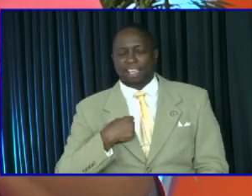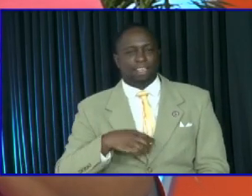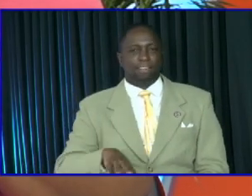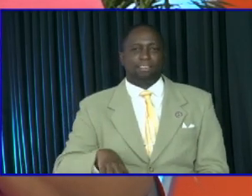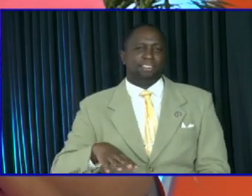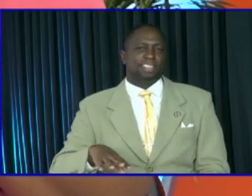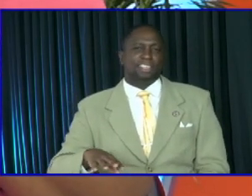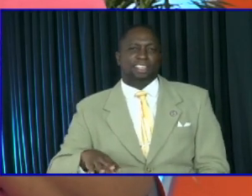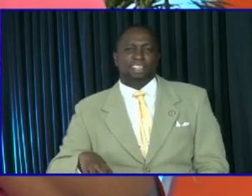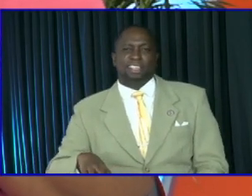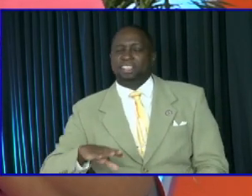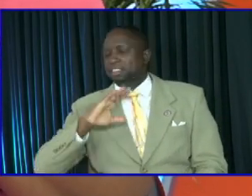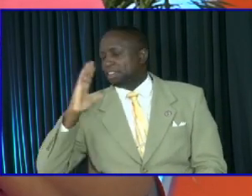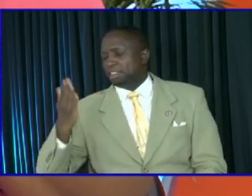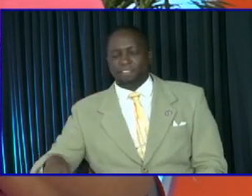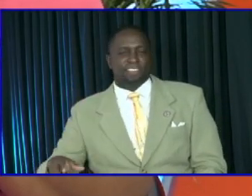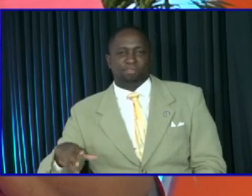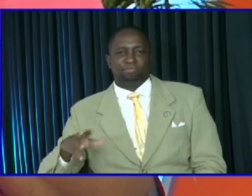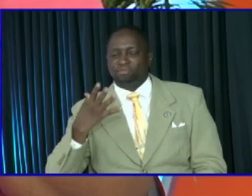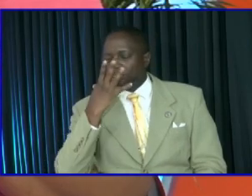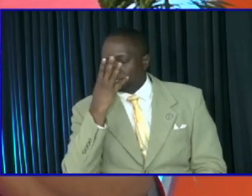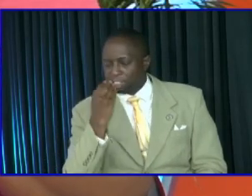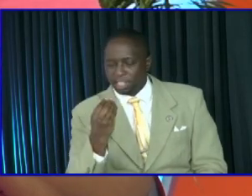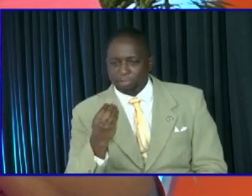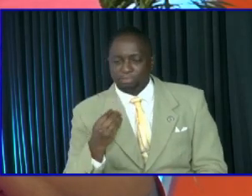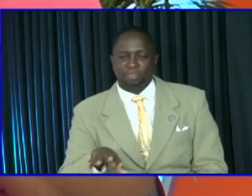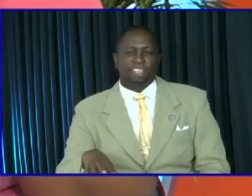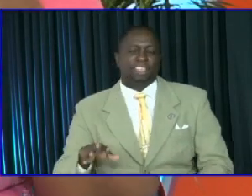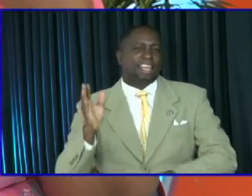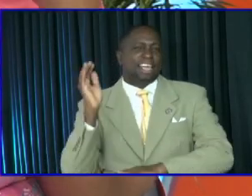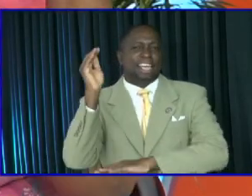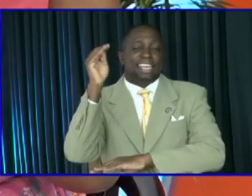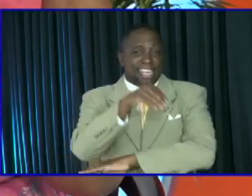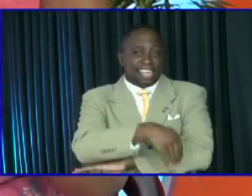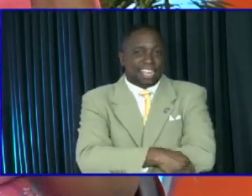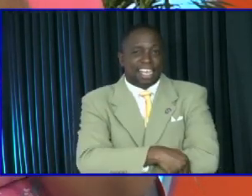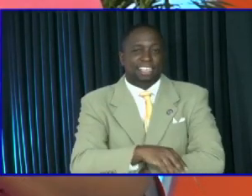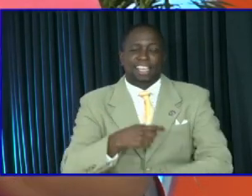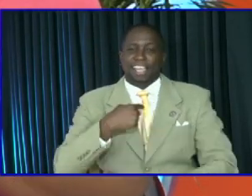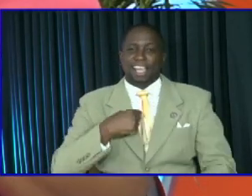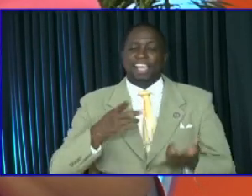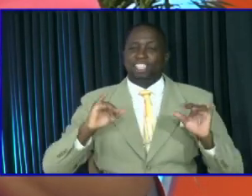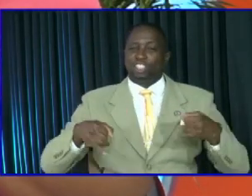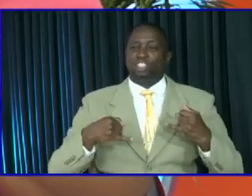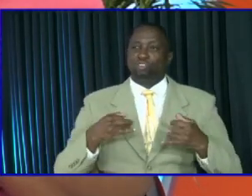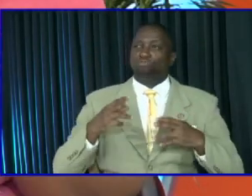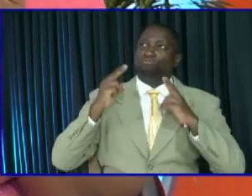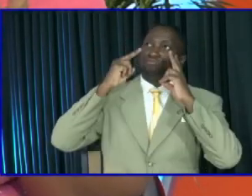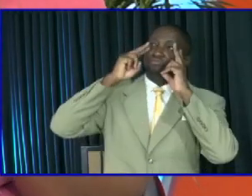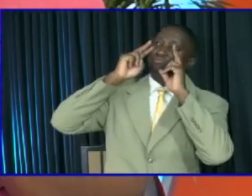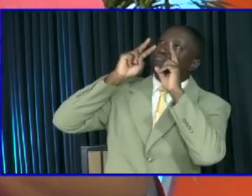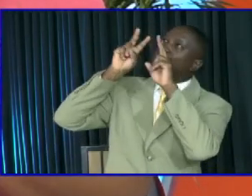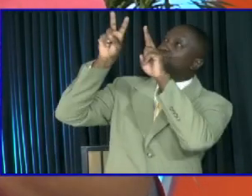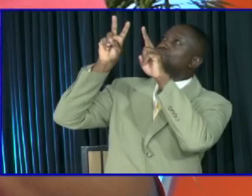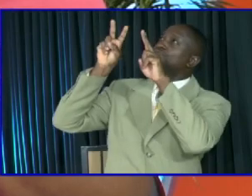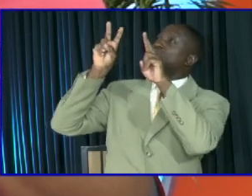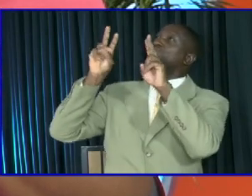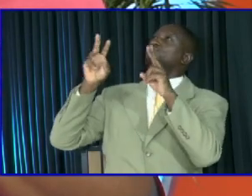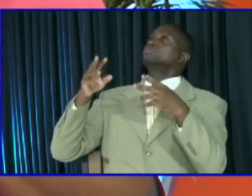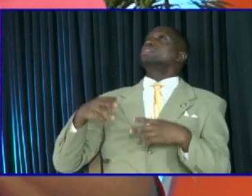anymore because I remember nights when I would just lie and lay looking up in the ceiling because I wasn't sleeping.